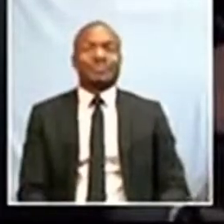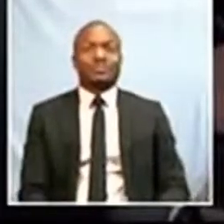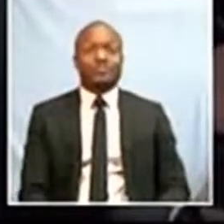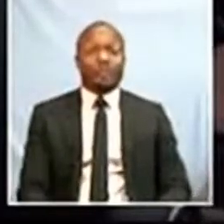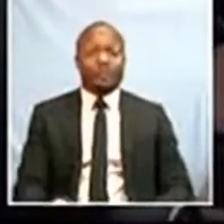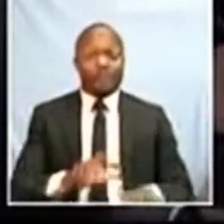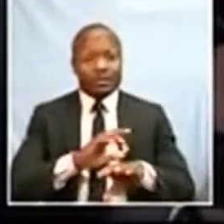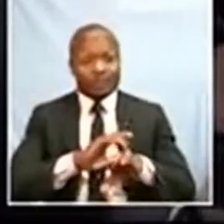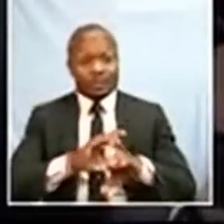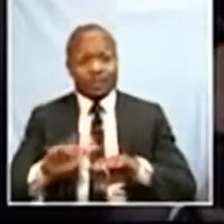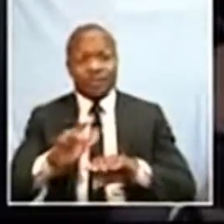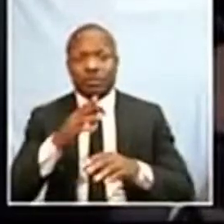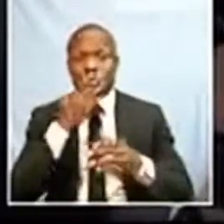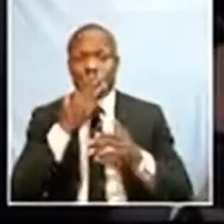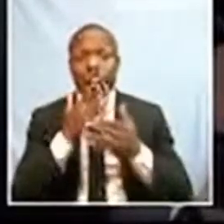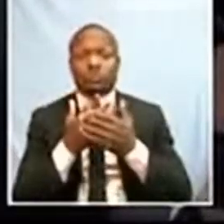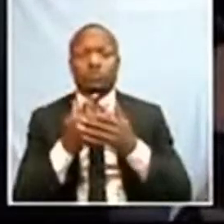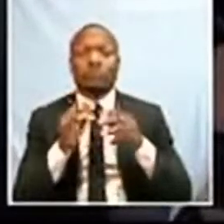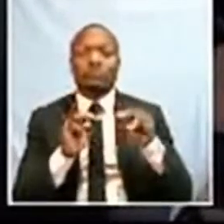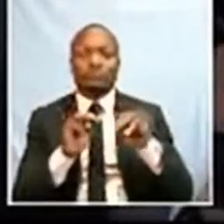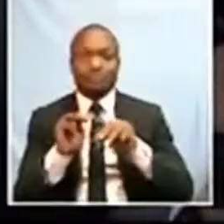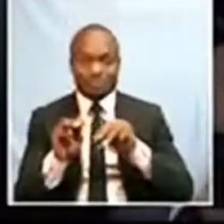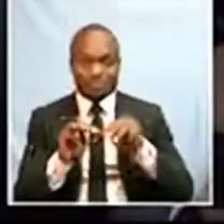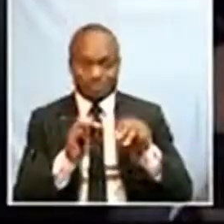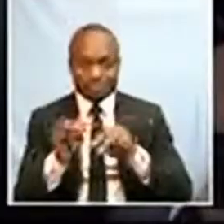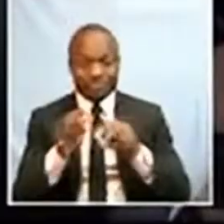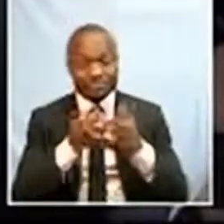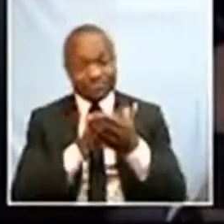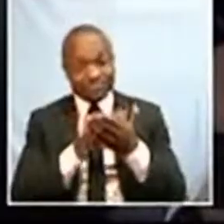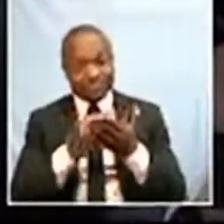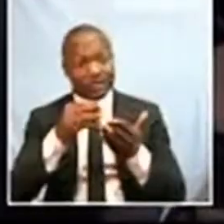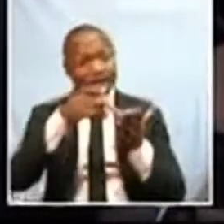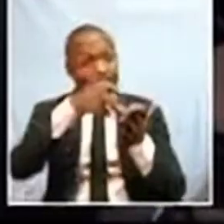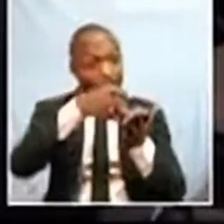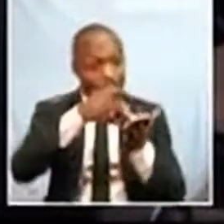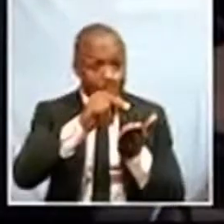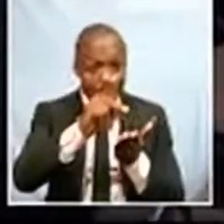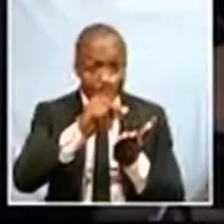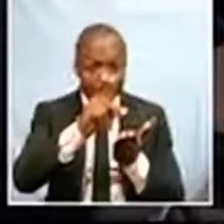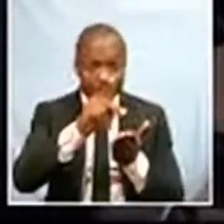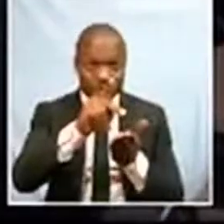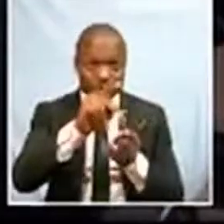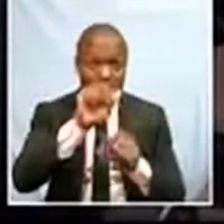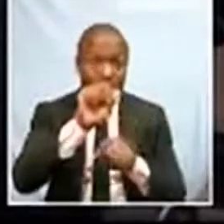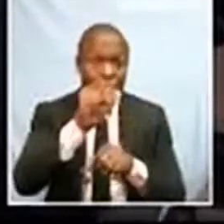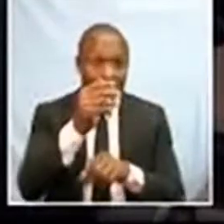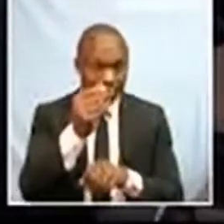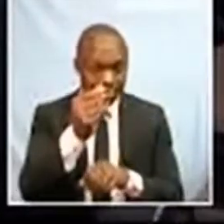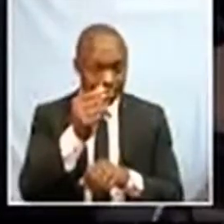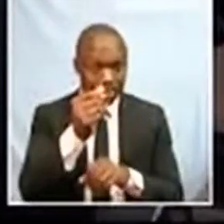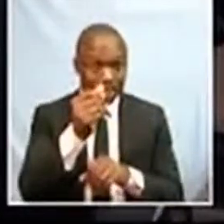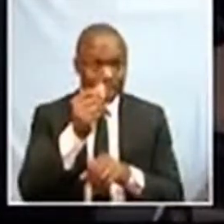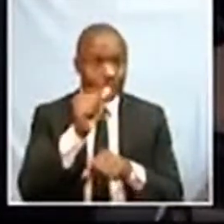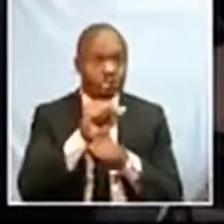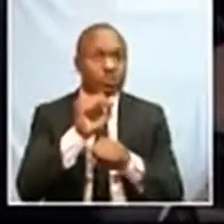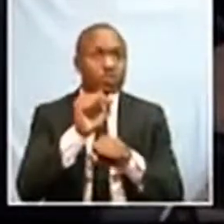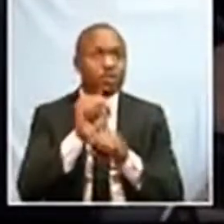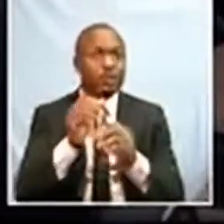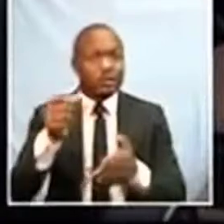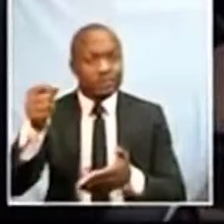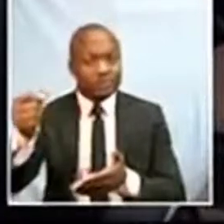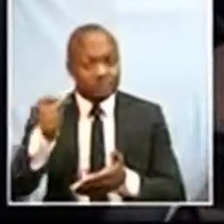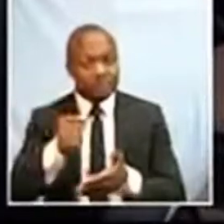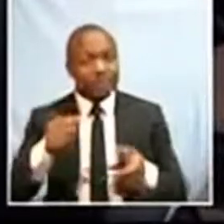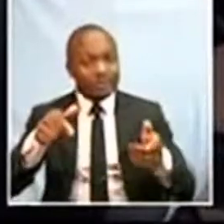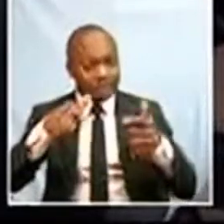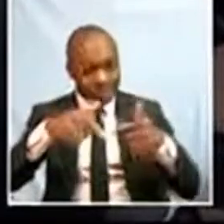lack of proper management of workers on site, such as failure to pay obligation to workers employed locally.